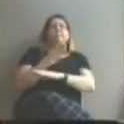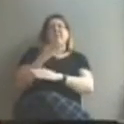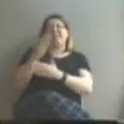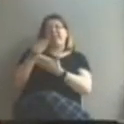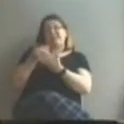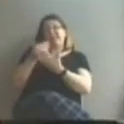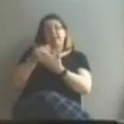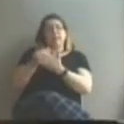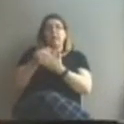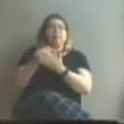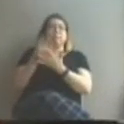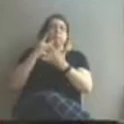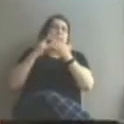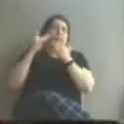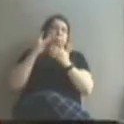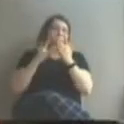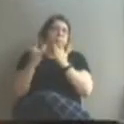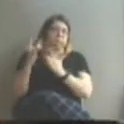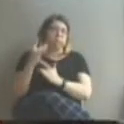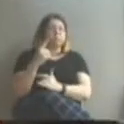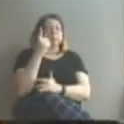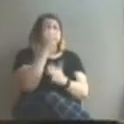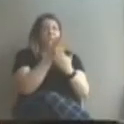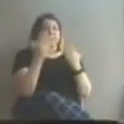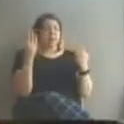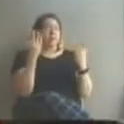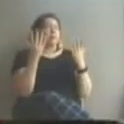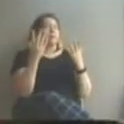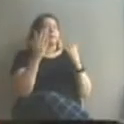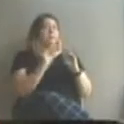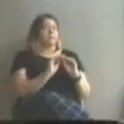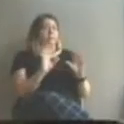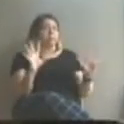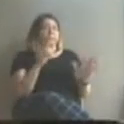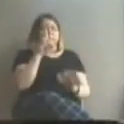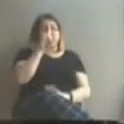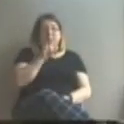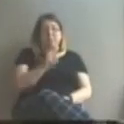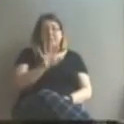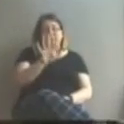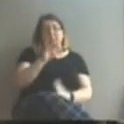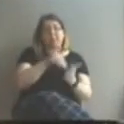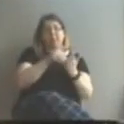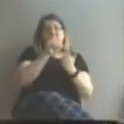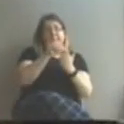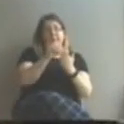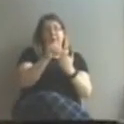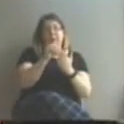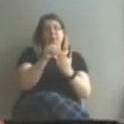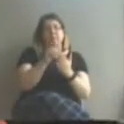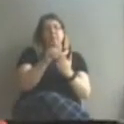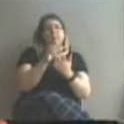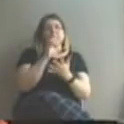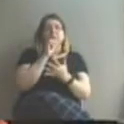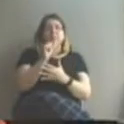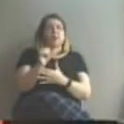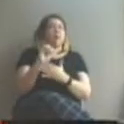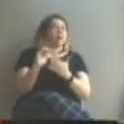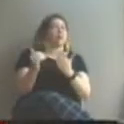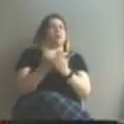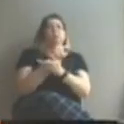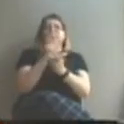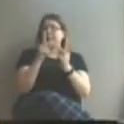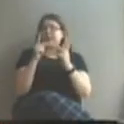underfunded. So one thing to make clear, first of all, 1.5 million is not in new